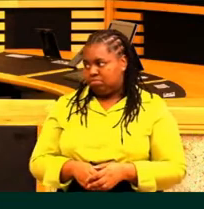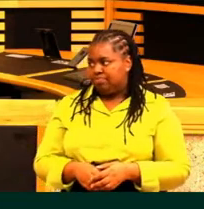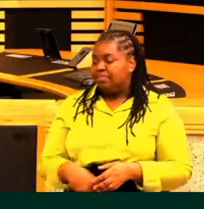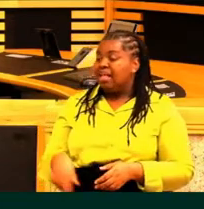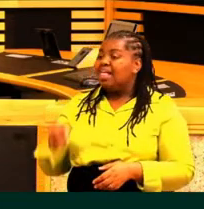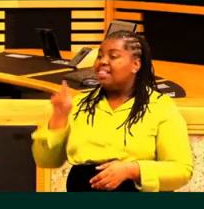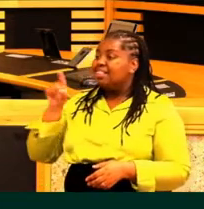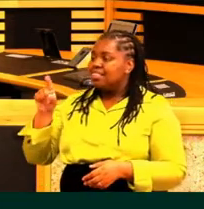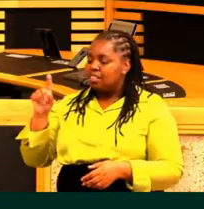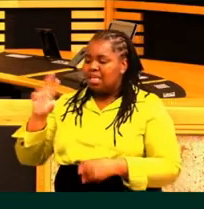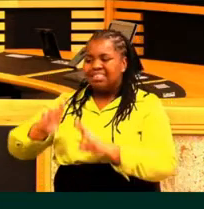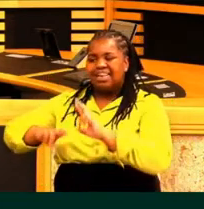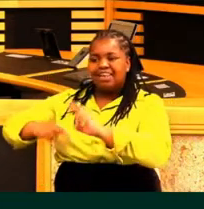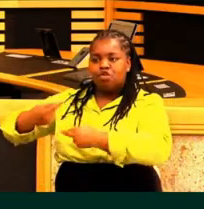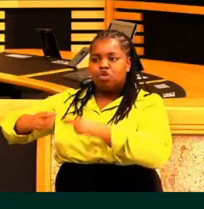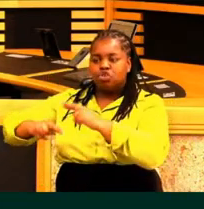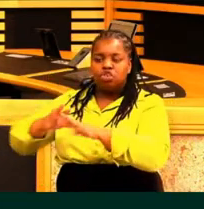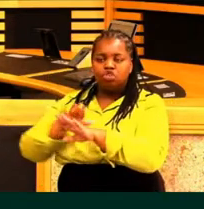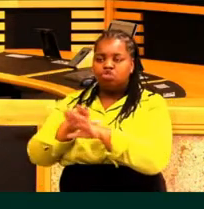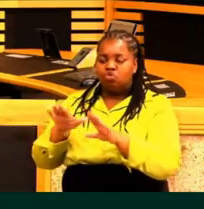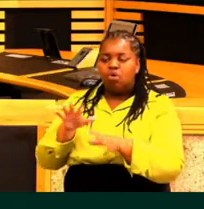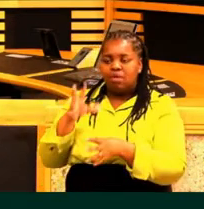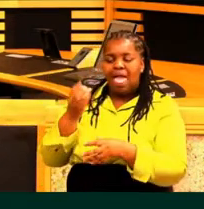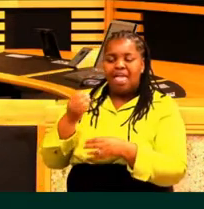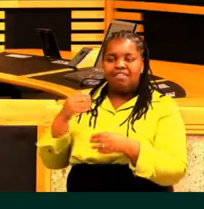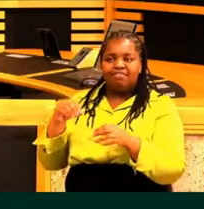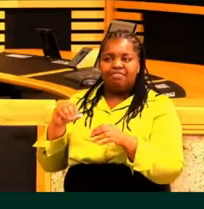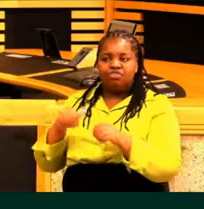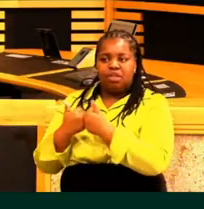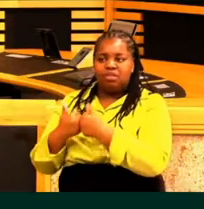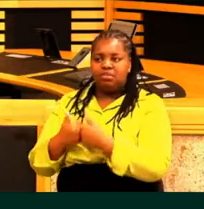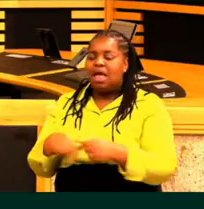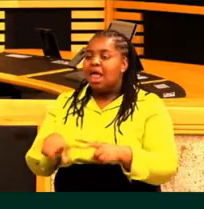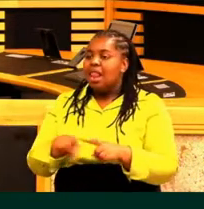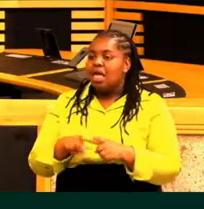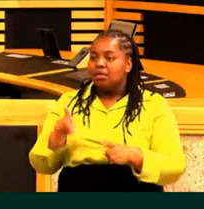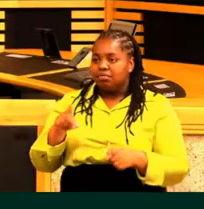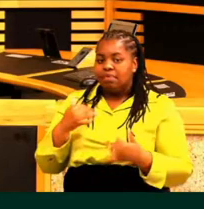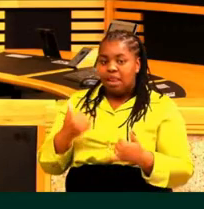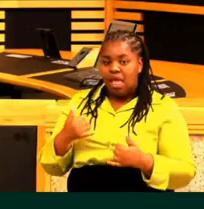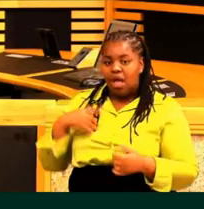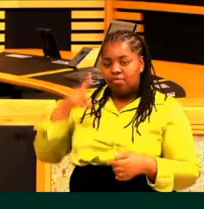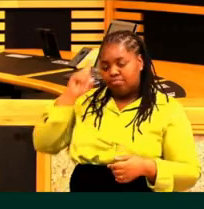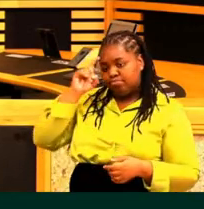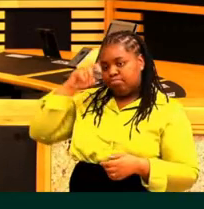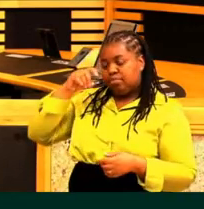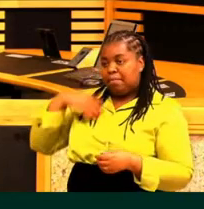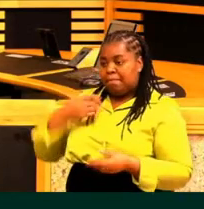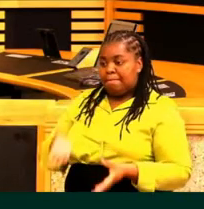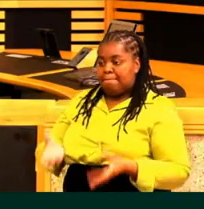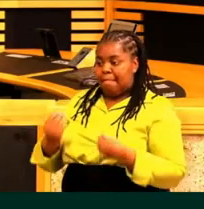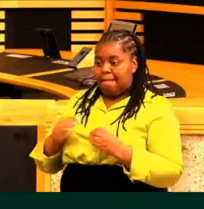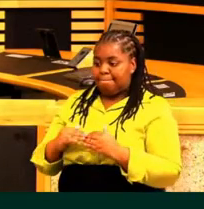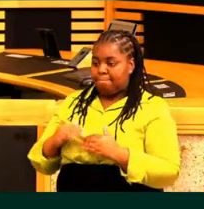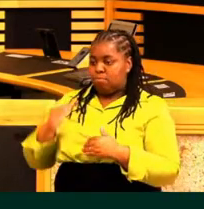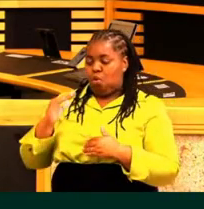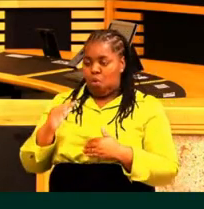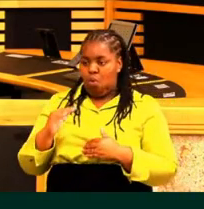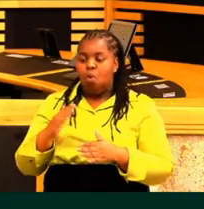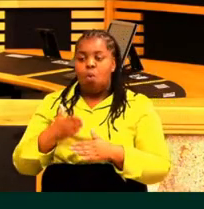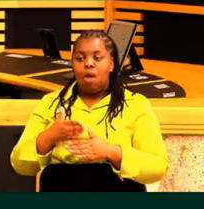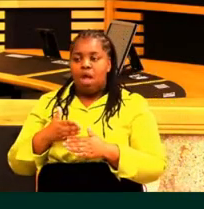digital Revolution is not without challenges as the artificial intelligence can now reproduce work of our